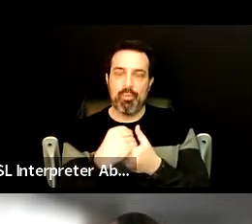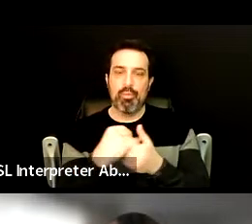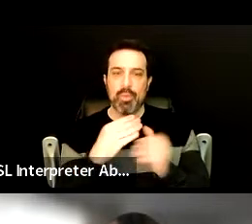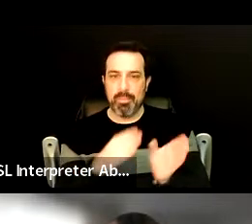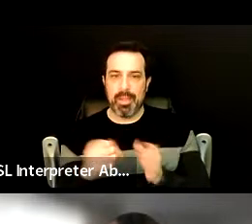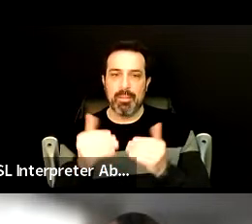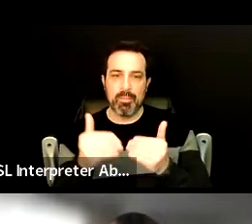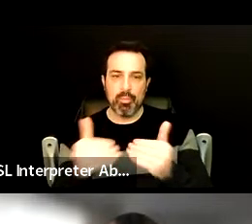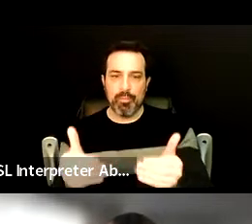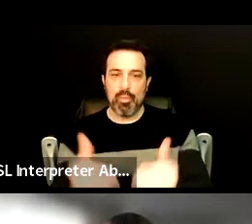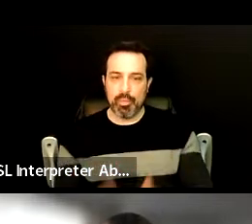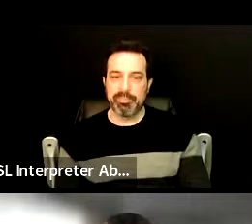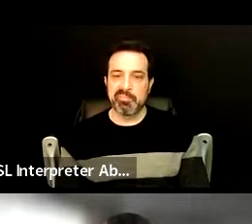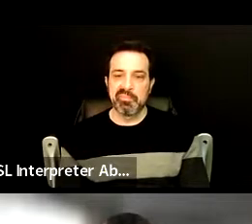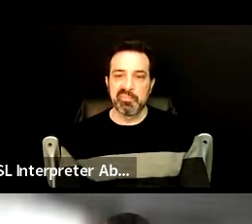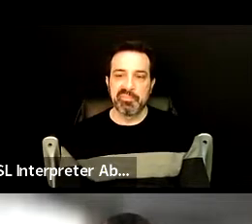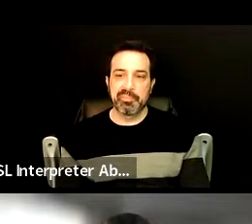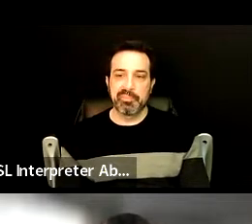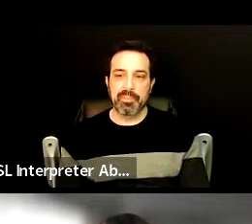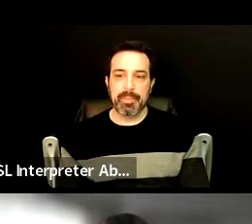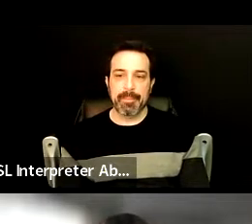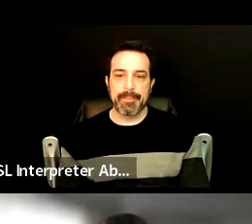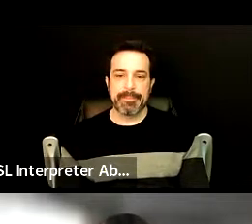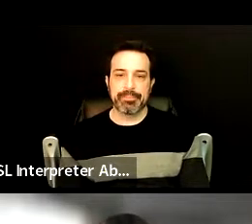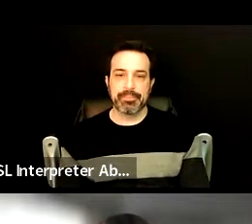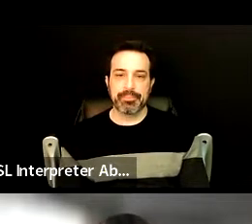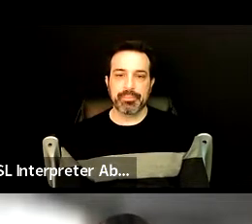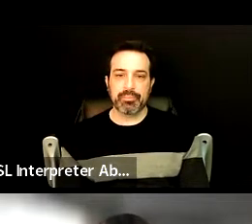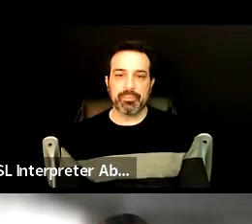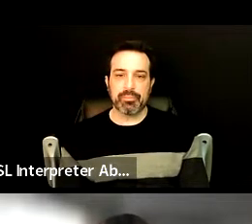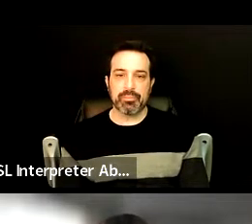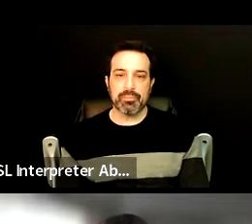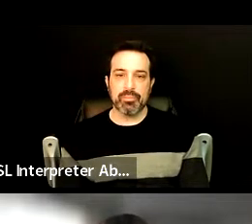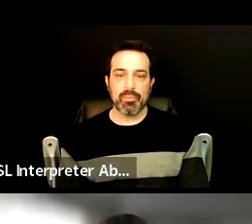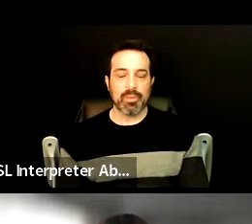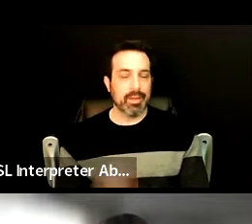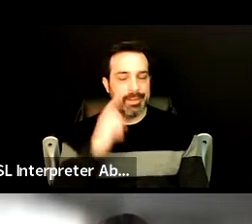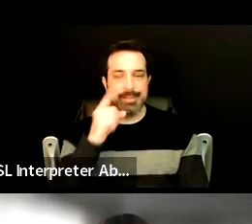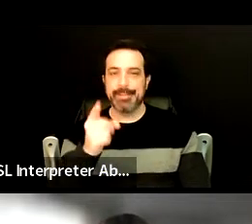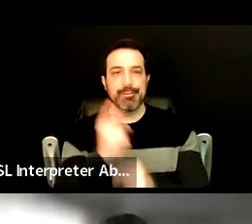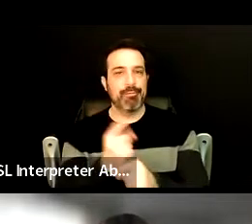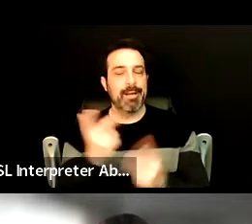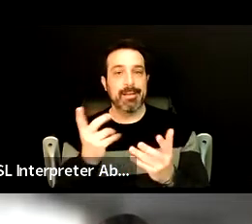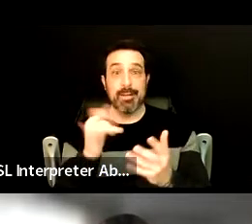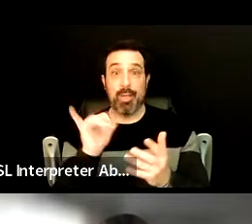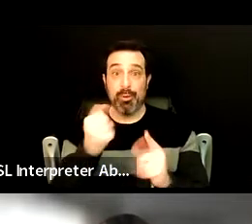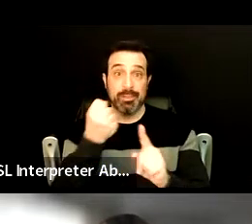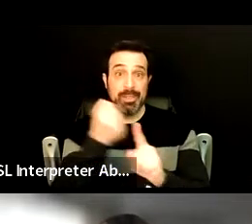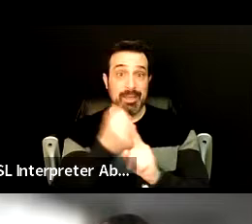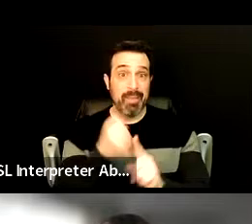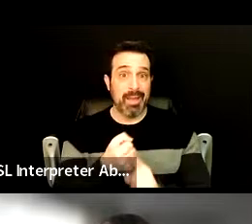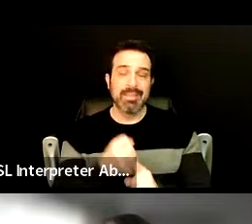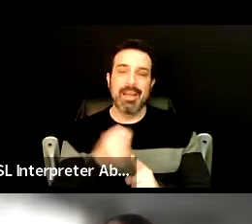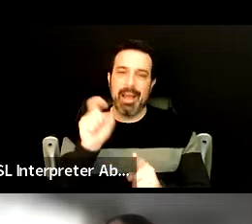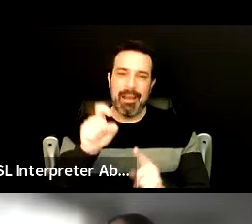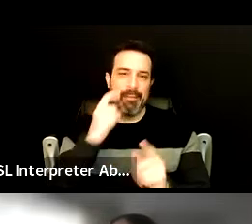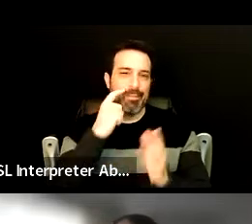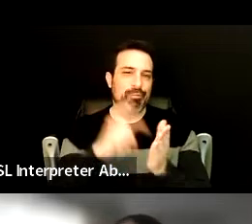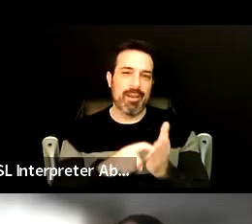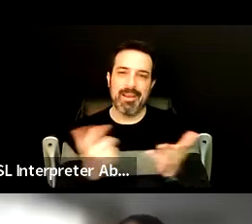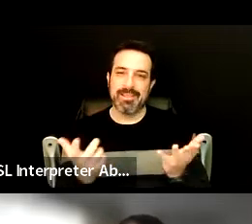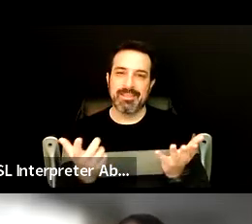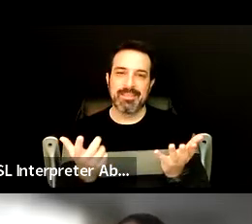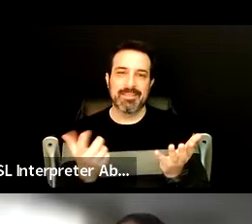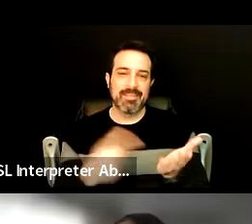forward. So yeah, I think you're absolutely right. Those impacts have to be recognized.